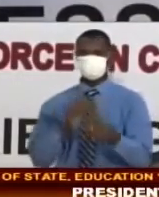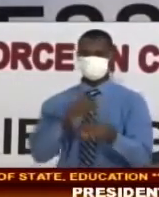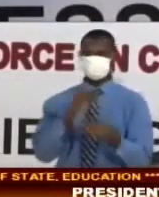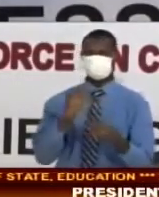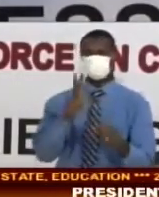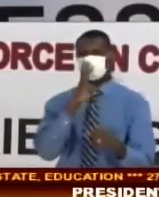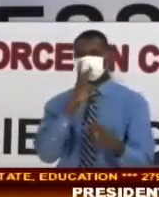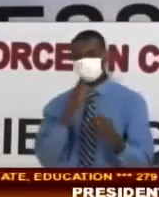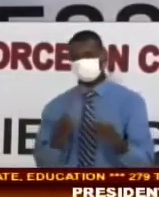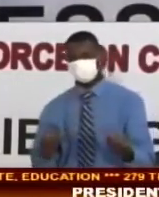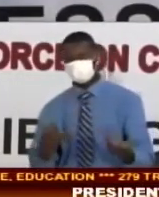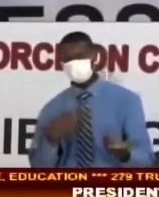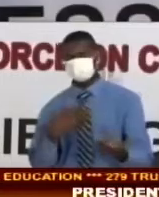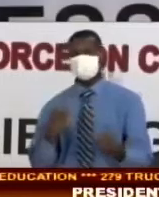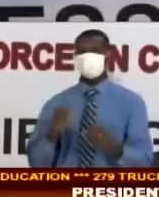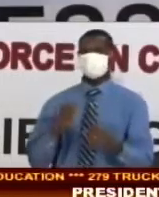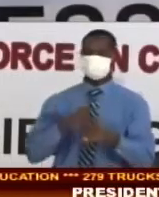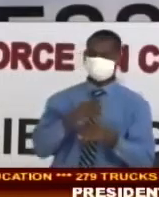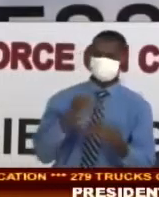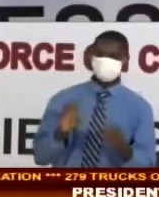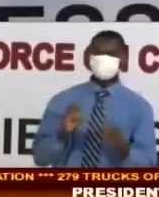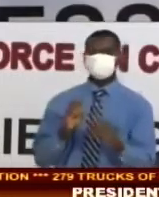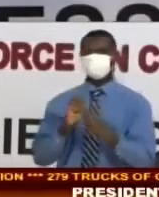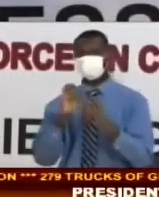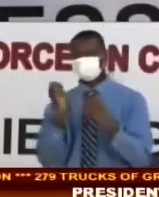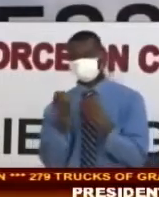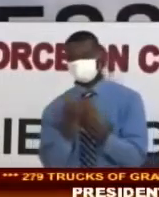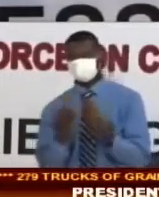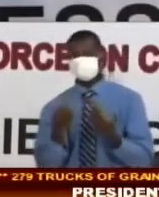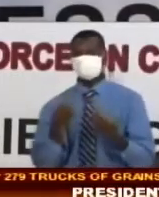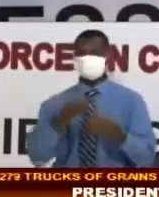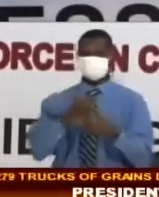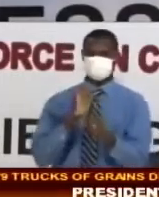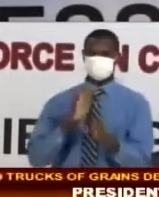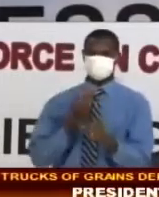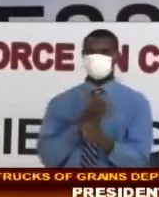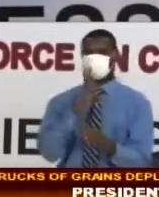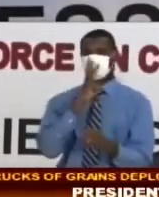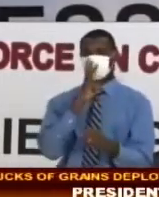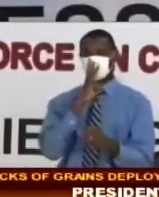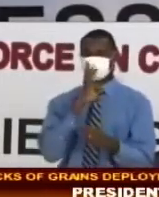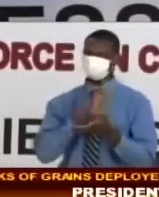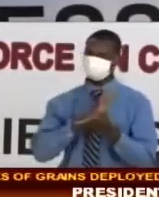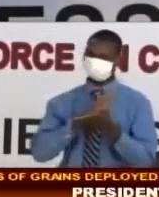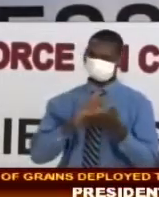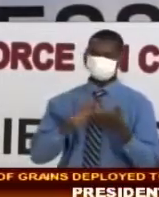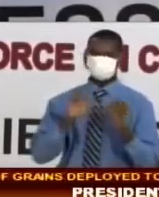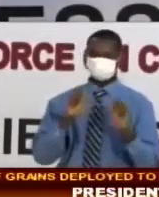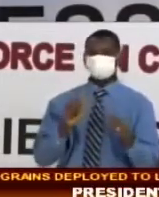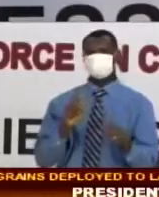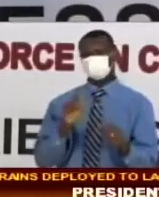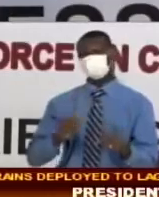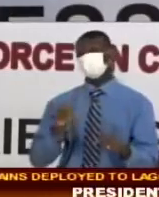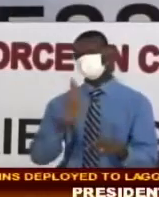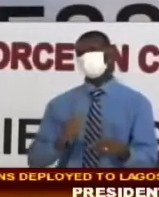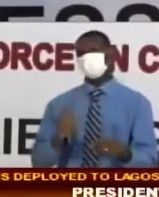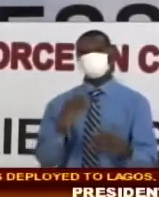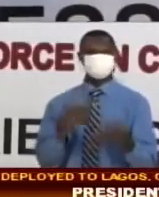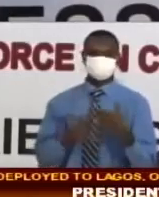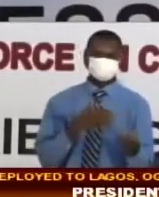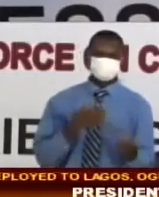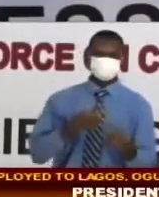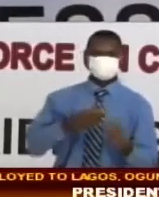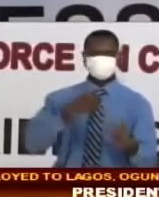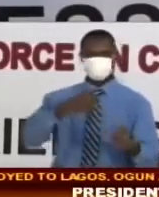to make our water potable, whether it's pipe-borne water or people that live in the